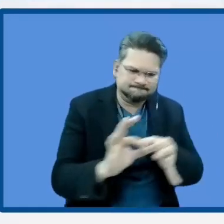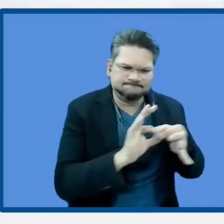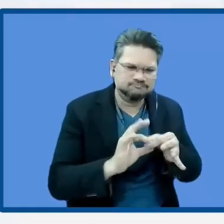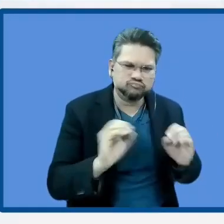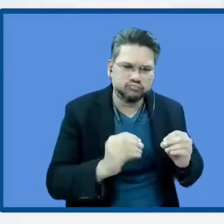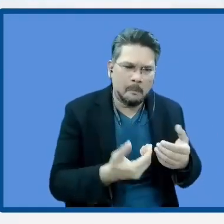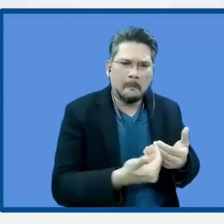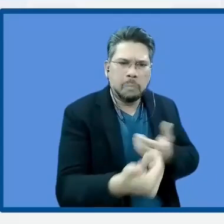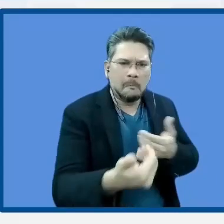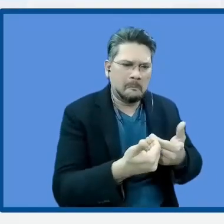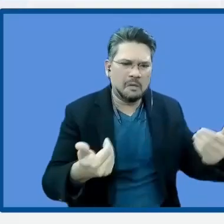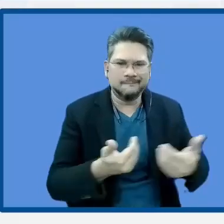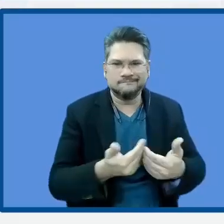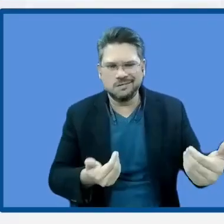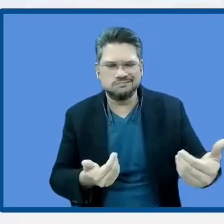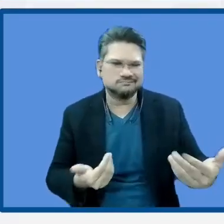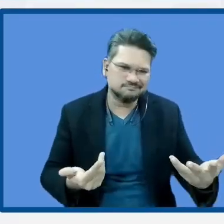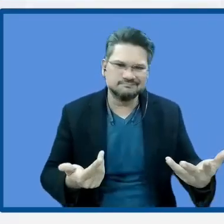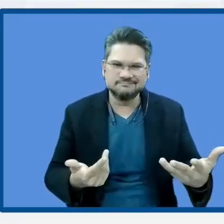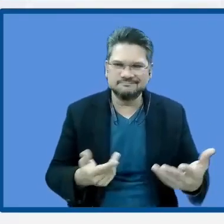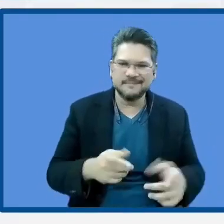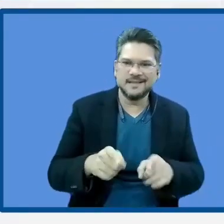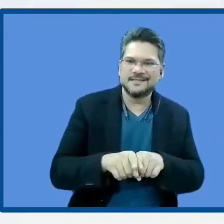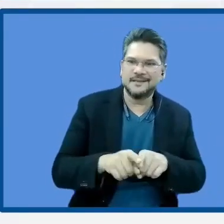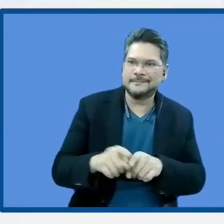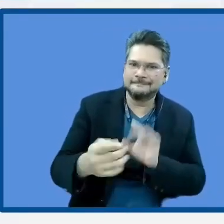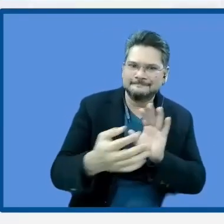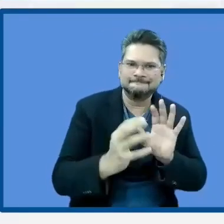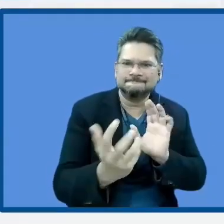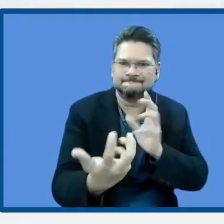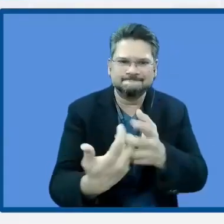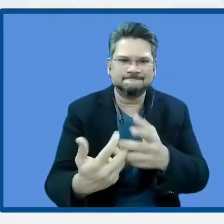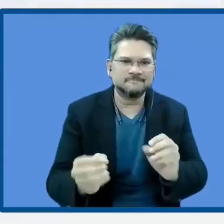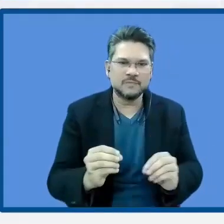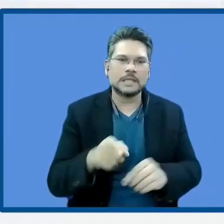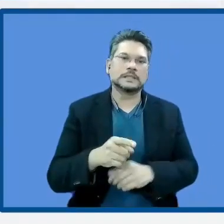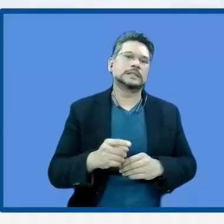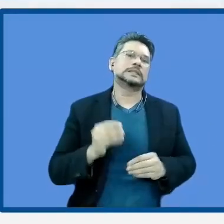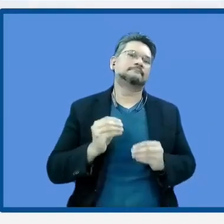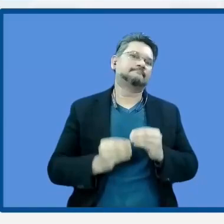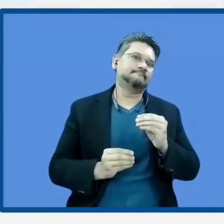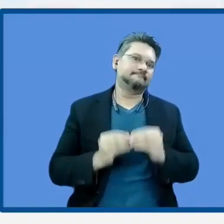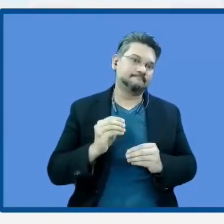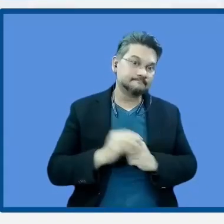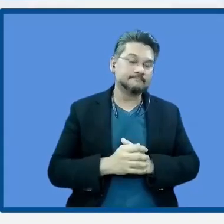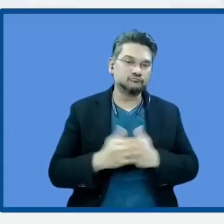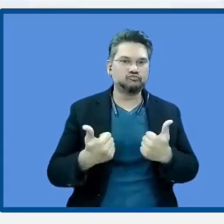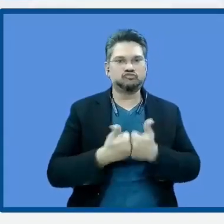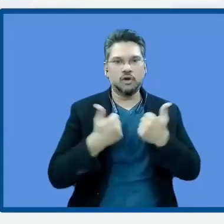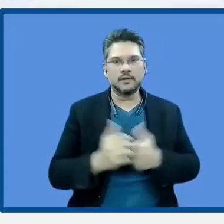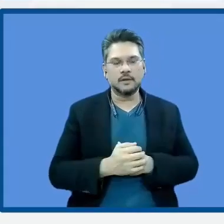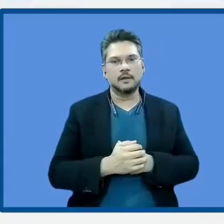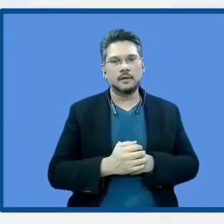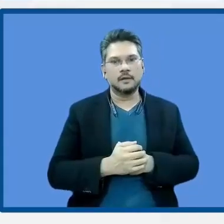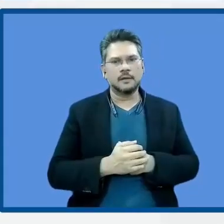the different factors of risk management. And this is a challenge. The challenge is to integrate all the public